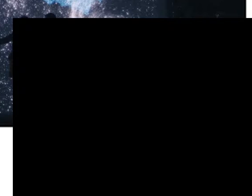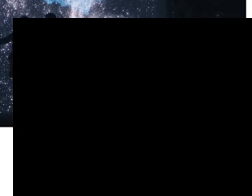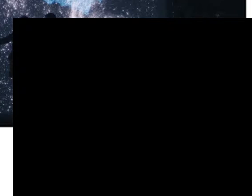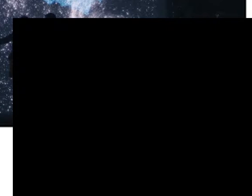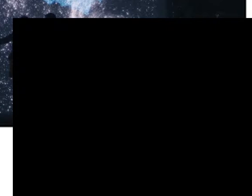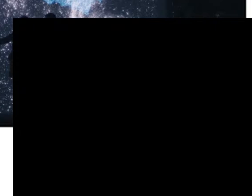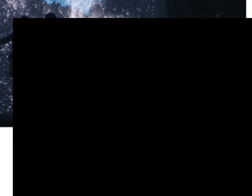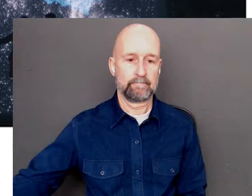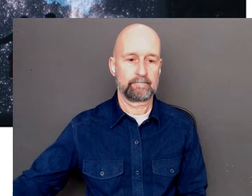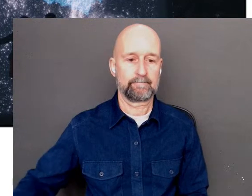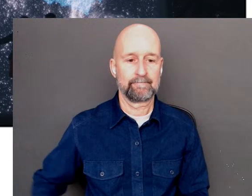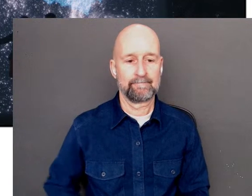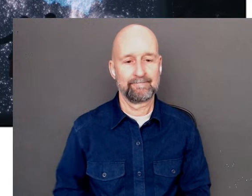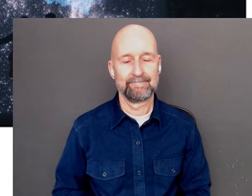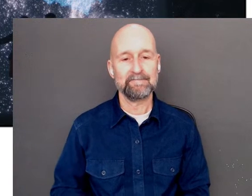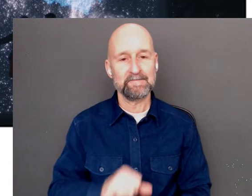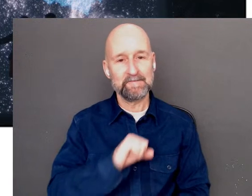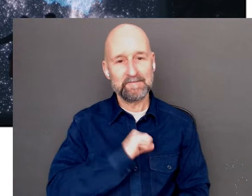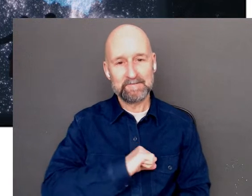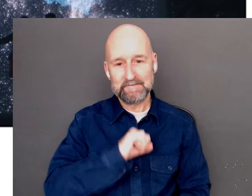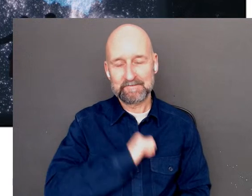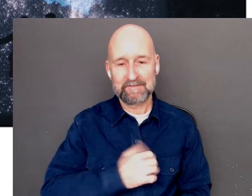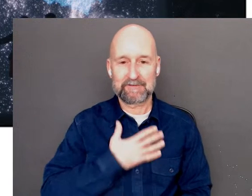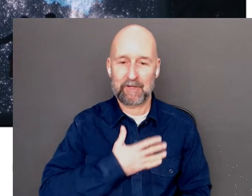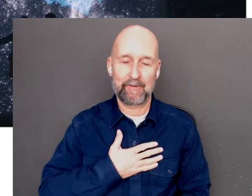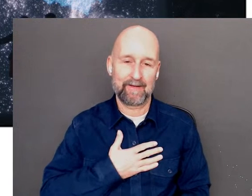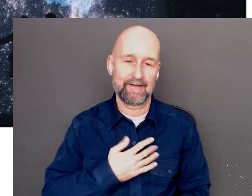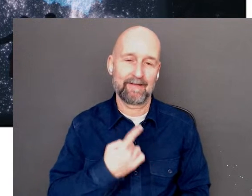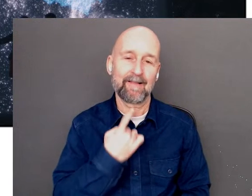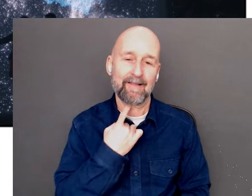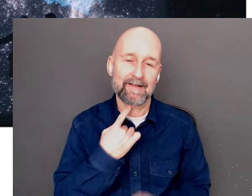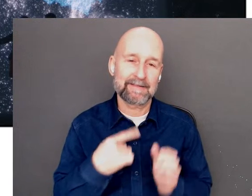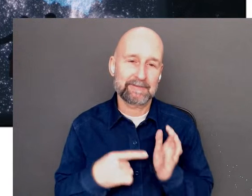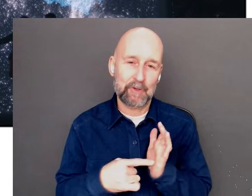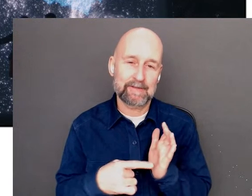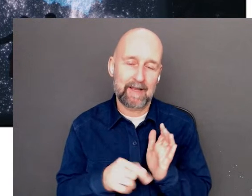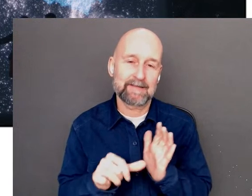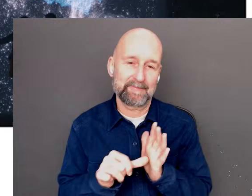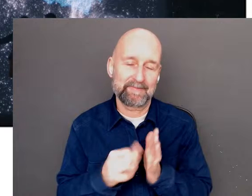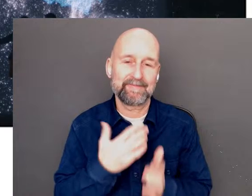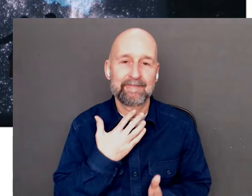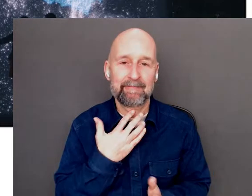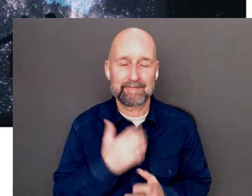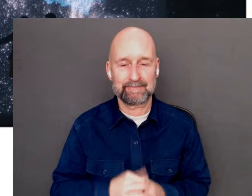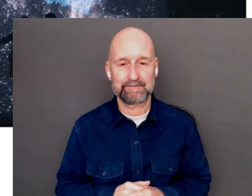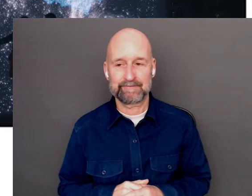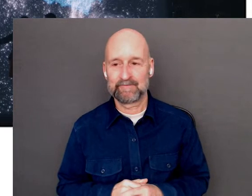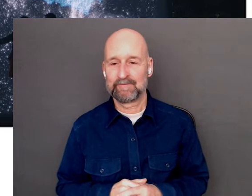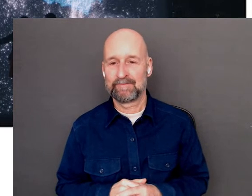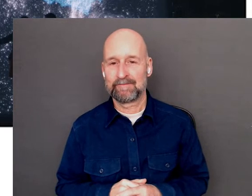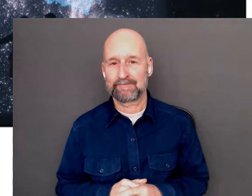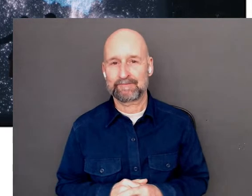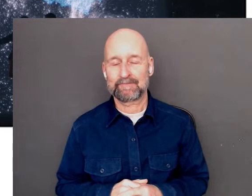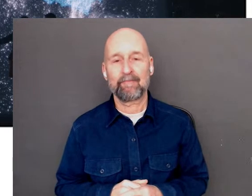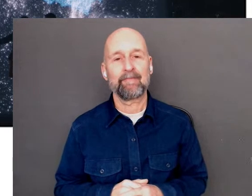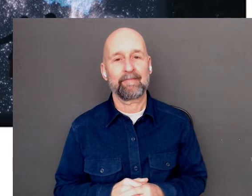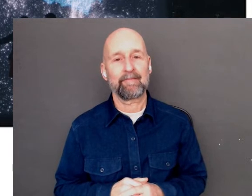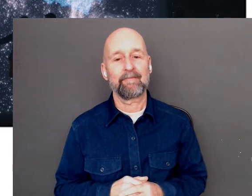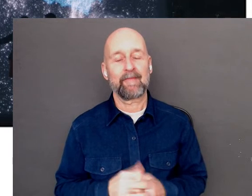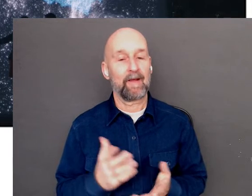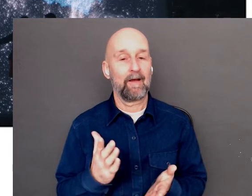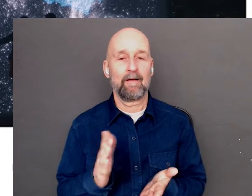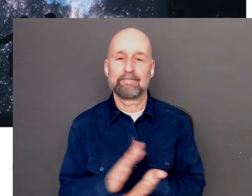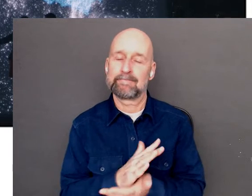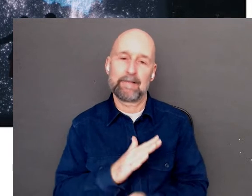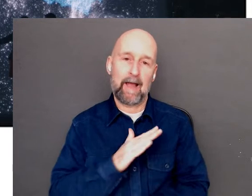Sorry, so the tonsillitis. So what? Well, once again, we're super happy you'll be